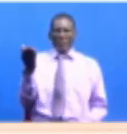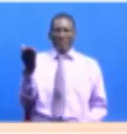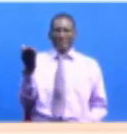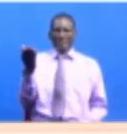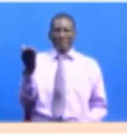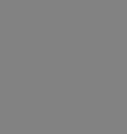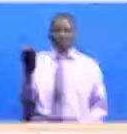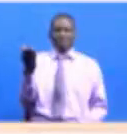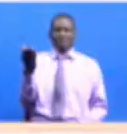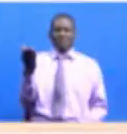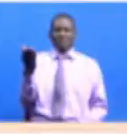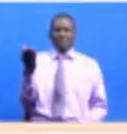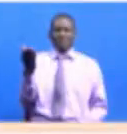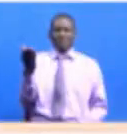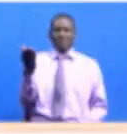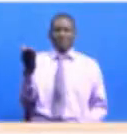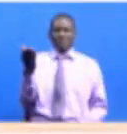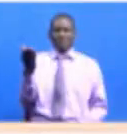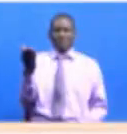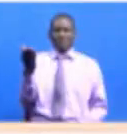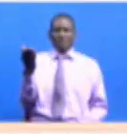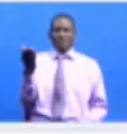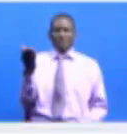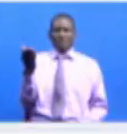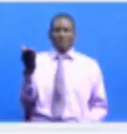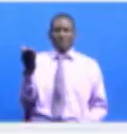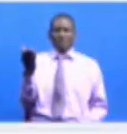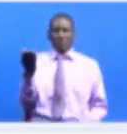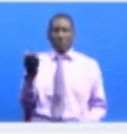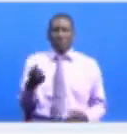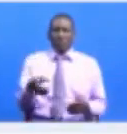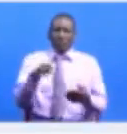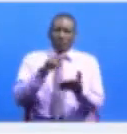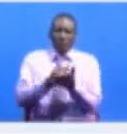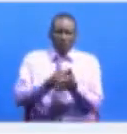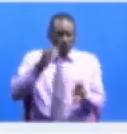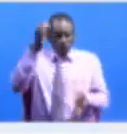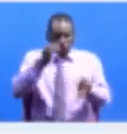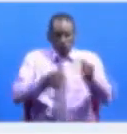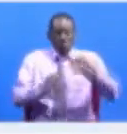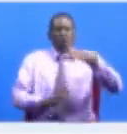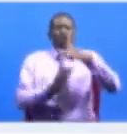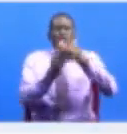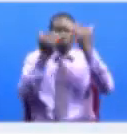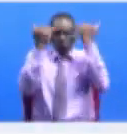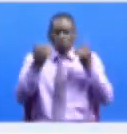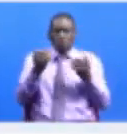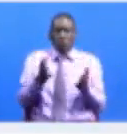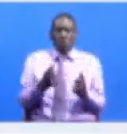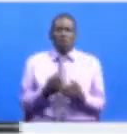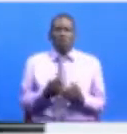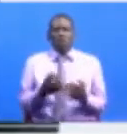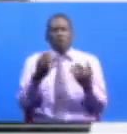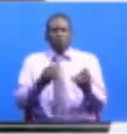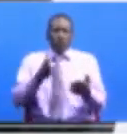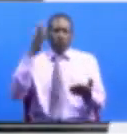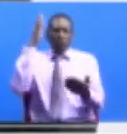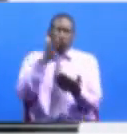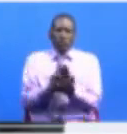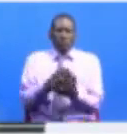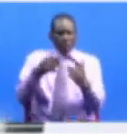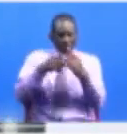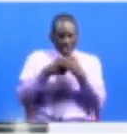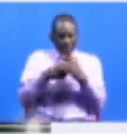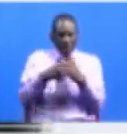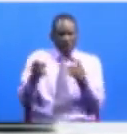the matter affirms the tribunal's recommendations. Thus, the ruling by the Supreme Court more or less confirms the beginning